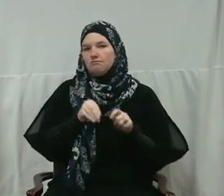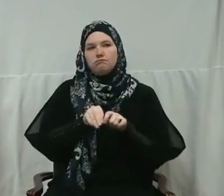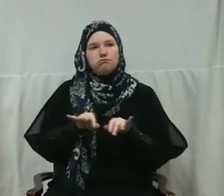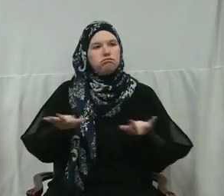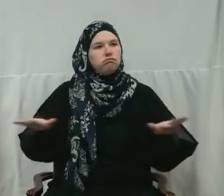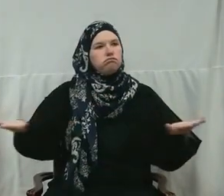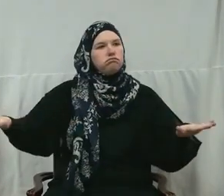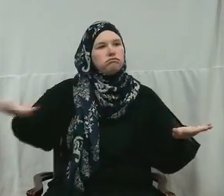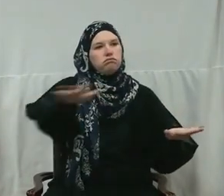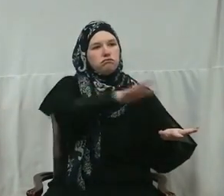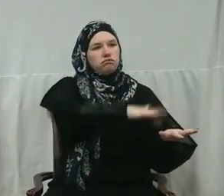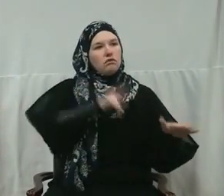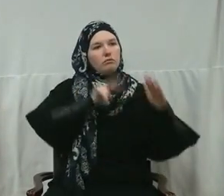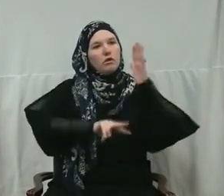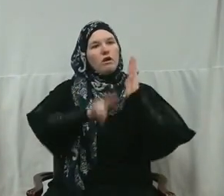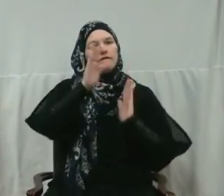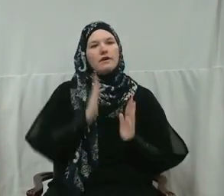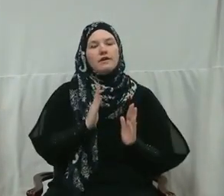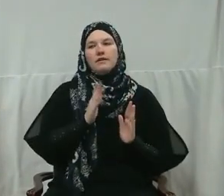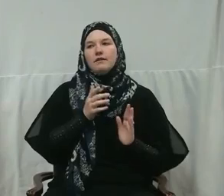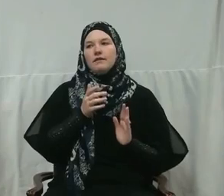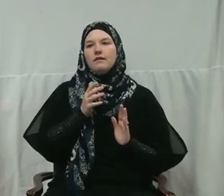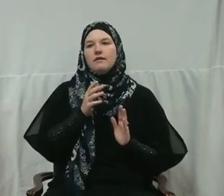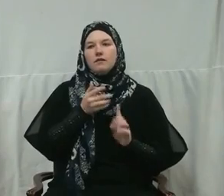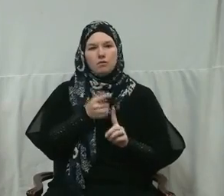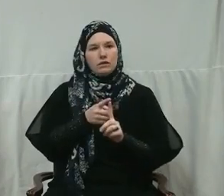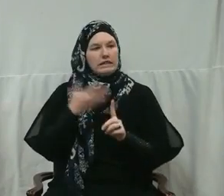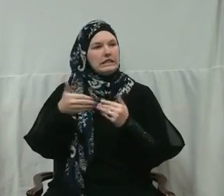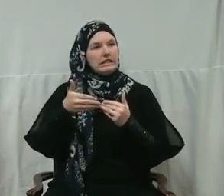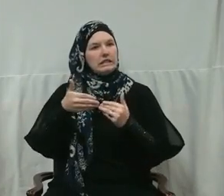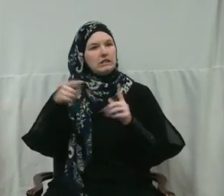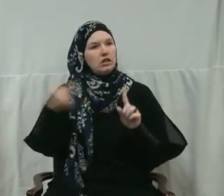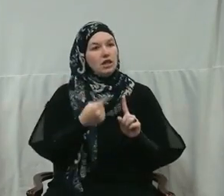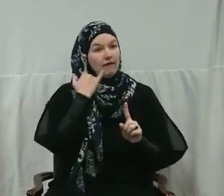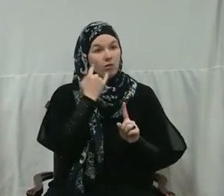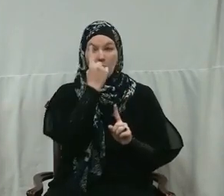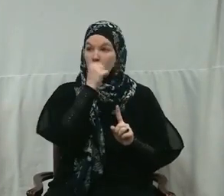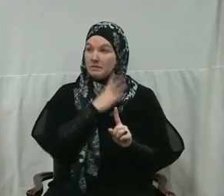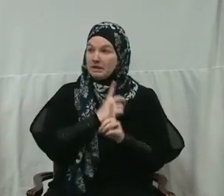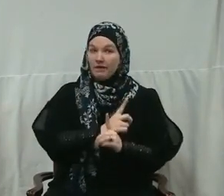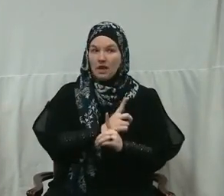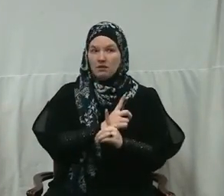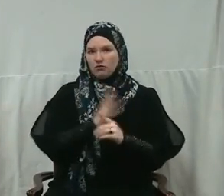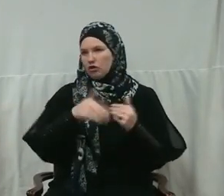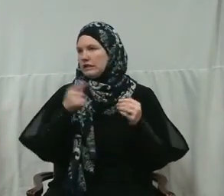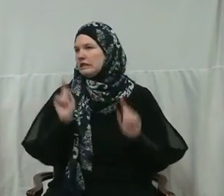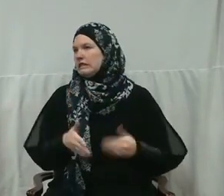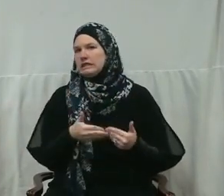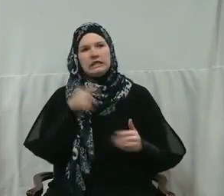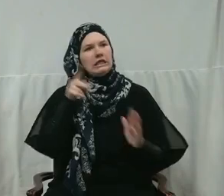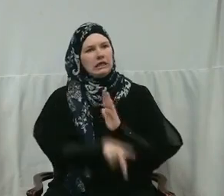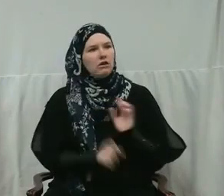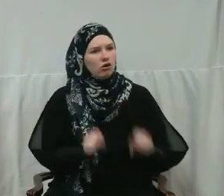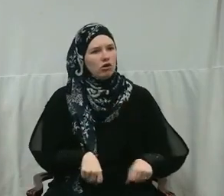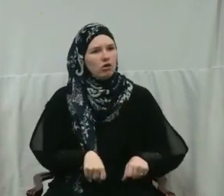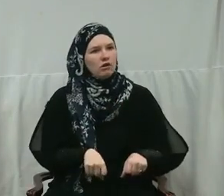around and the Prophet was exposed, were it not for her defending him sallallahu alaihi wasallam. So